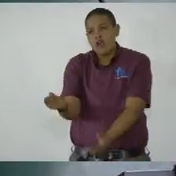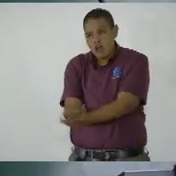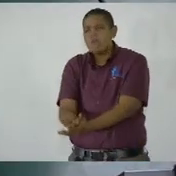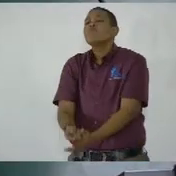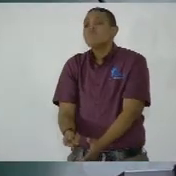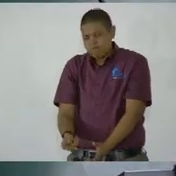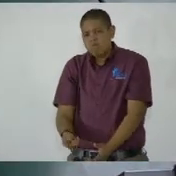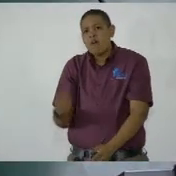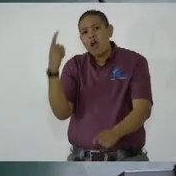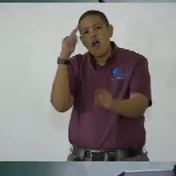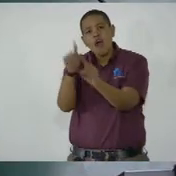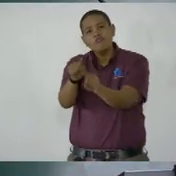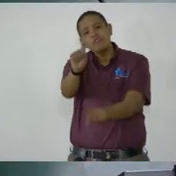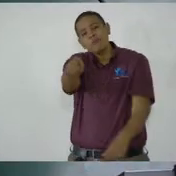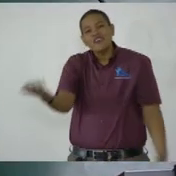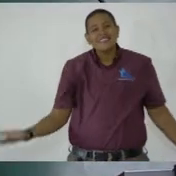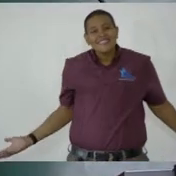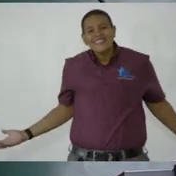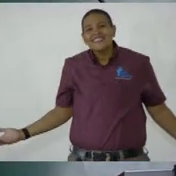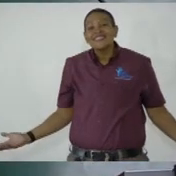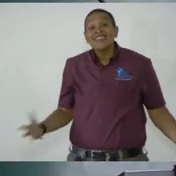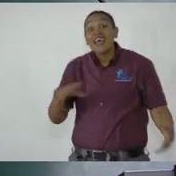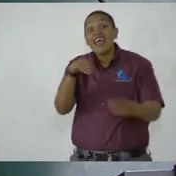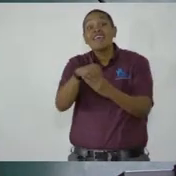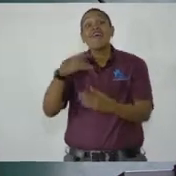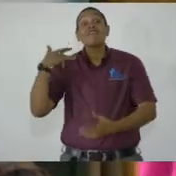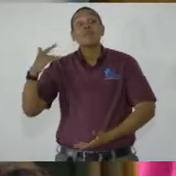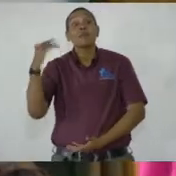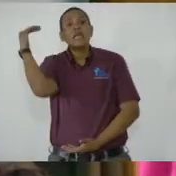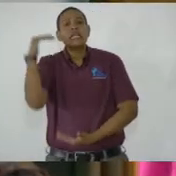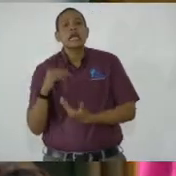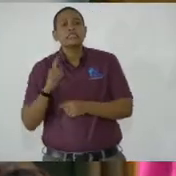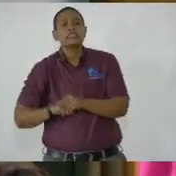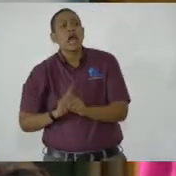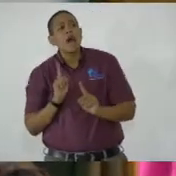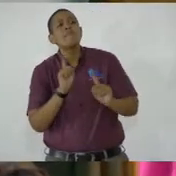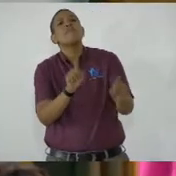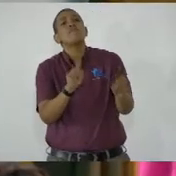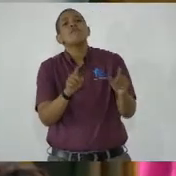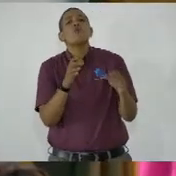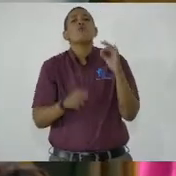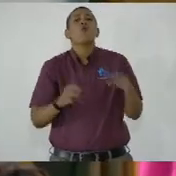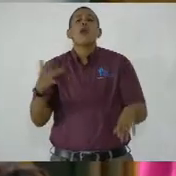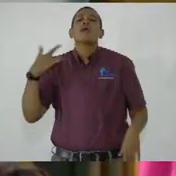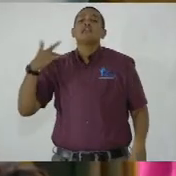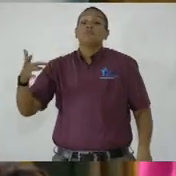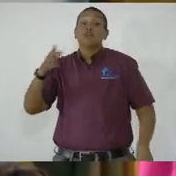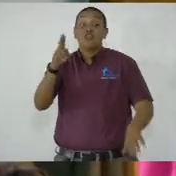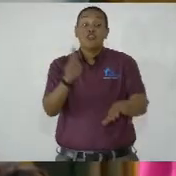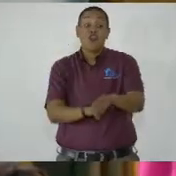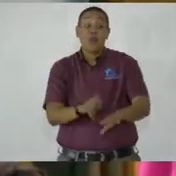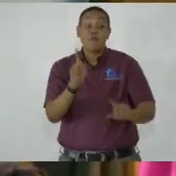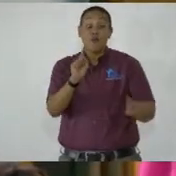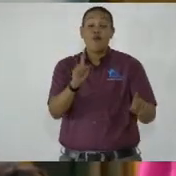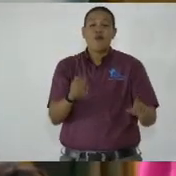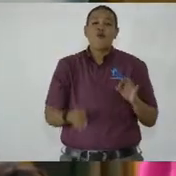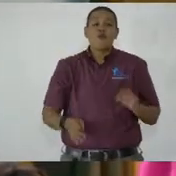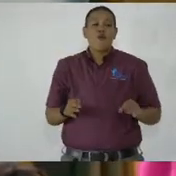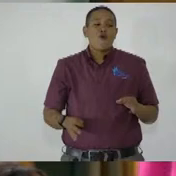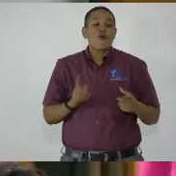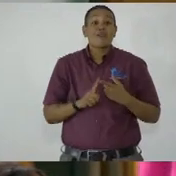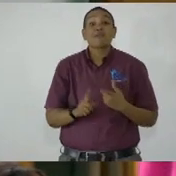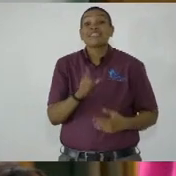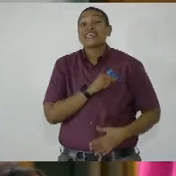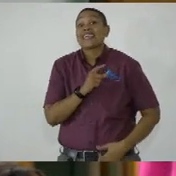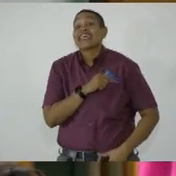In most cases, it involves a lesser sentence than would normally be imposed if the matter had gone to trial and a guilty